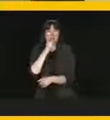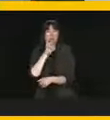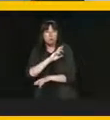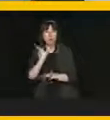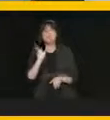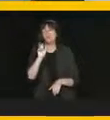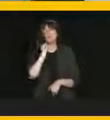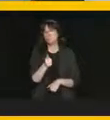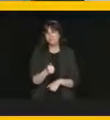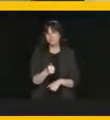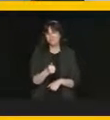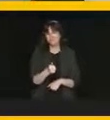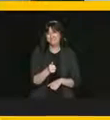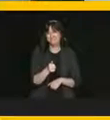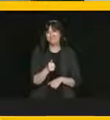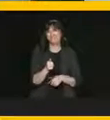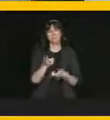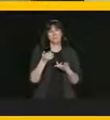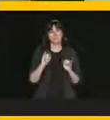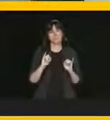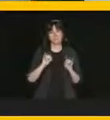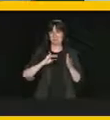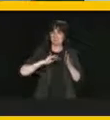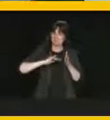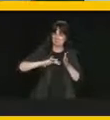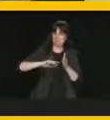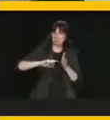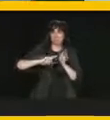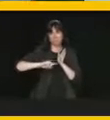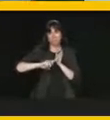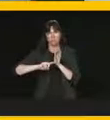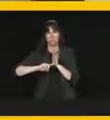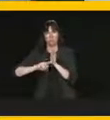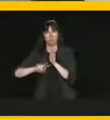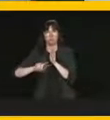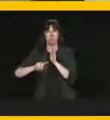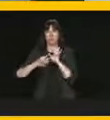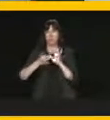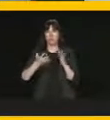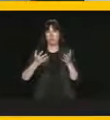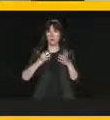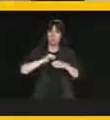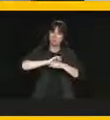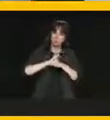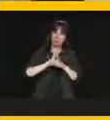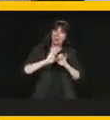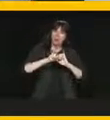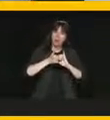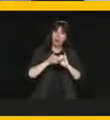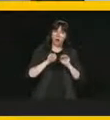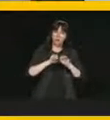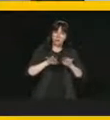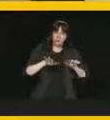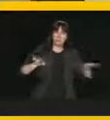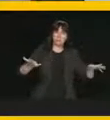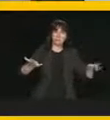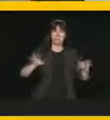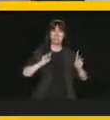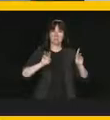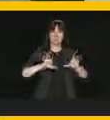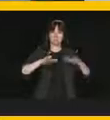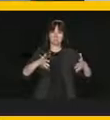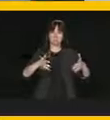overnight, and there are many studies that have to be carried out on the nature of COVID-19 and how we can